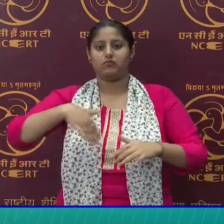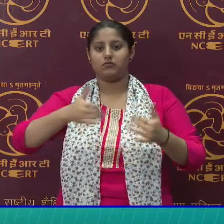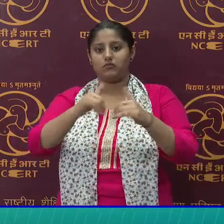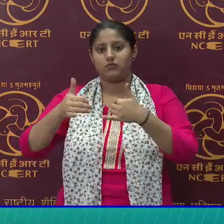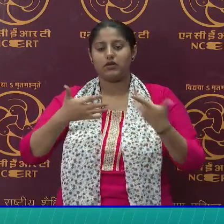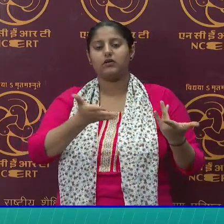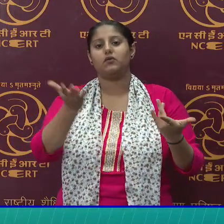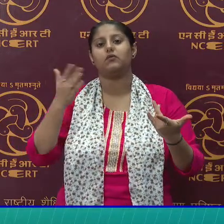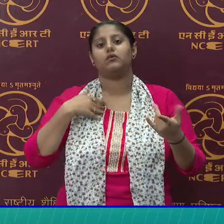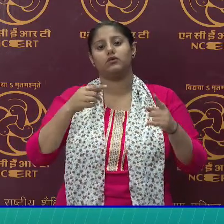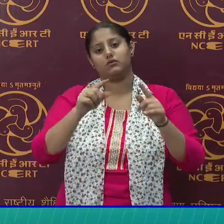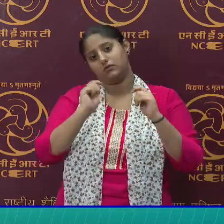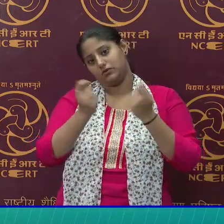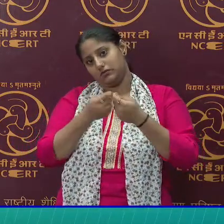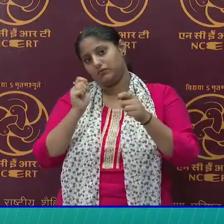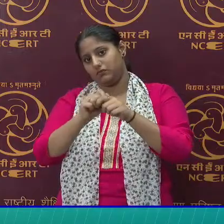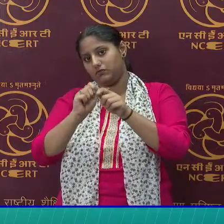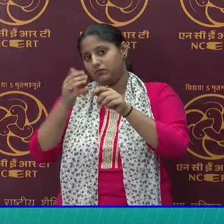So basically this